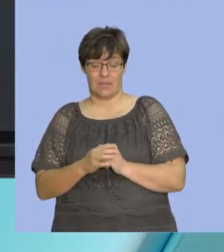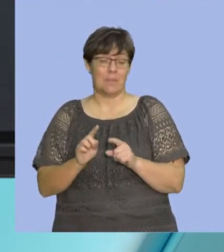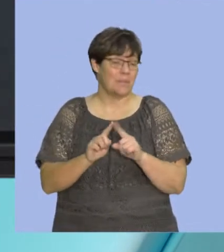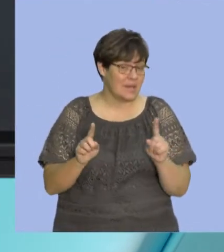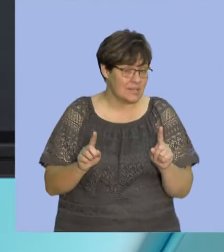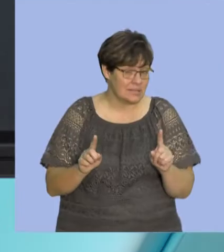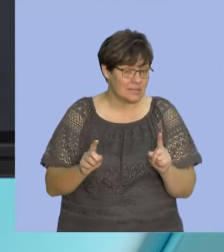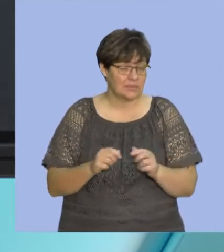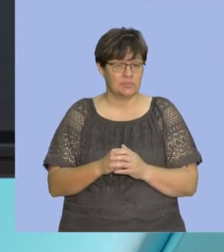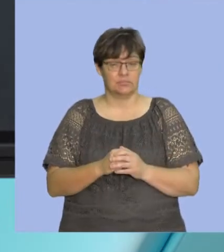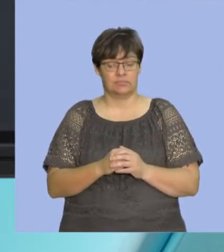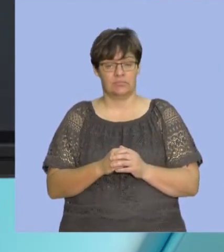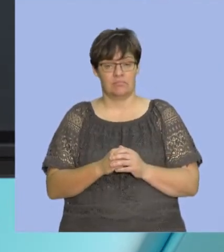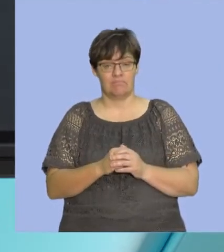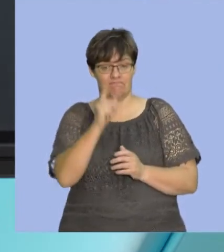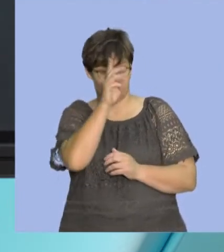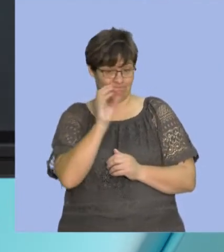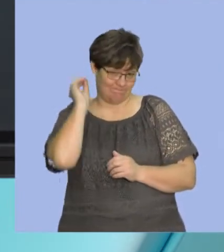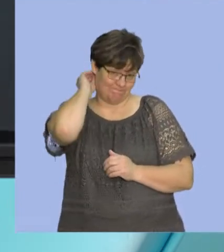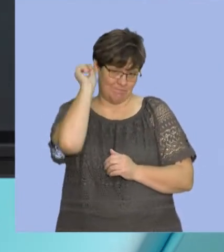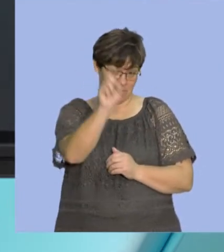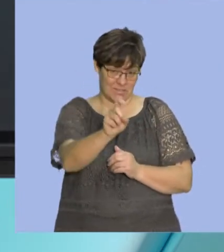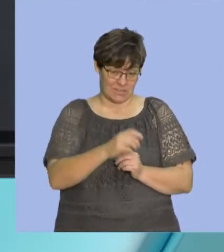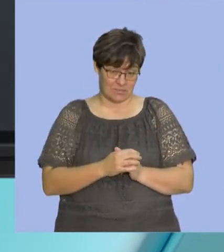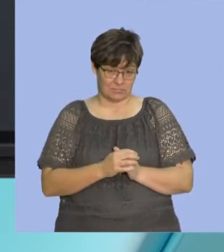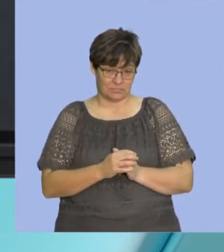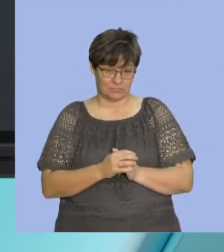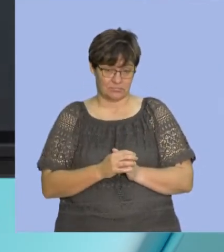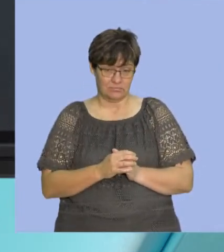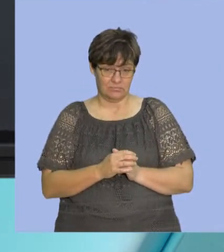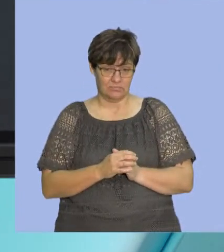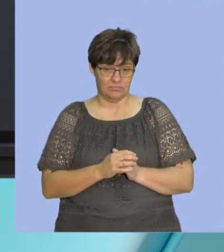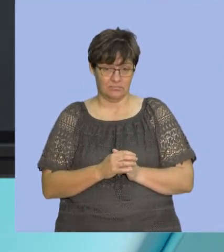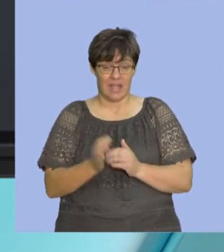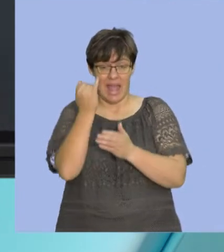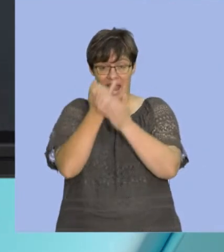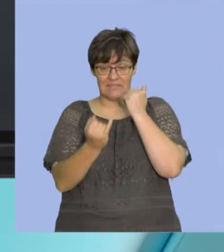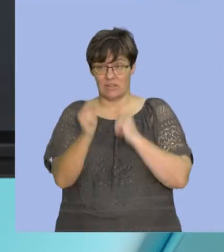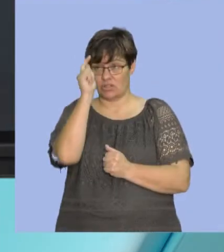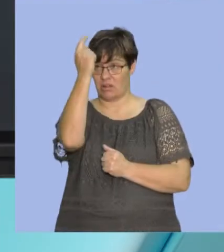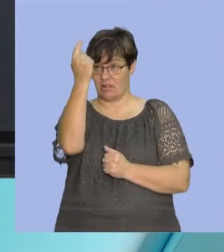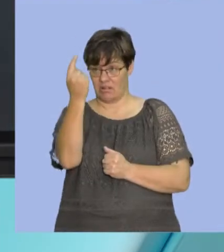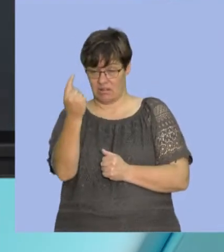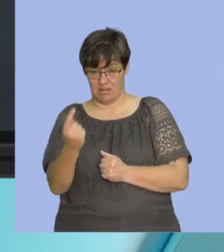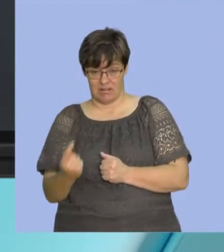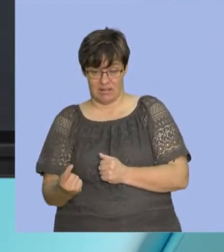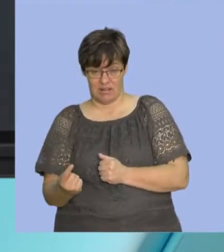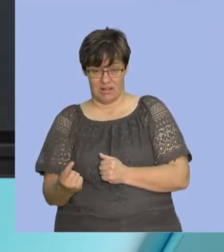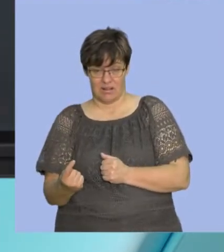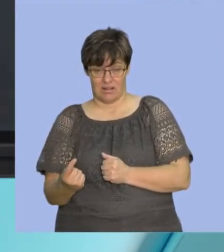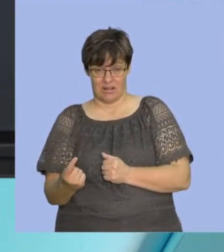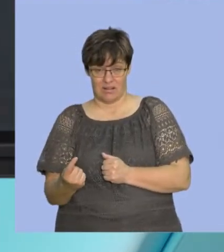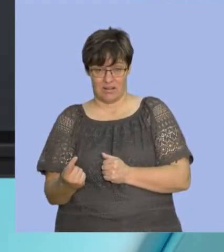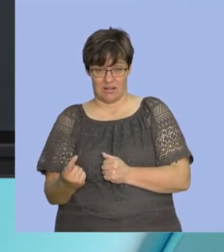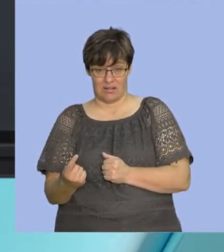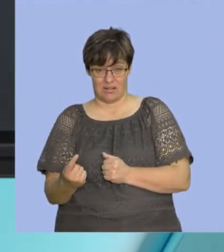However, keep this in mind, that if you take your individual creditors one